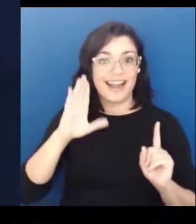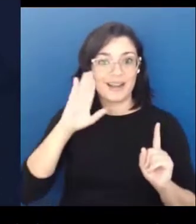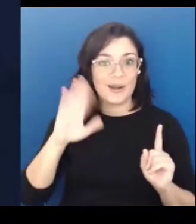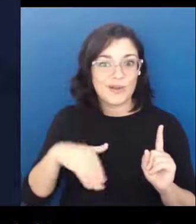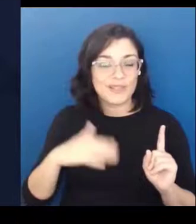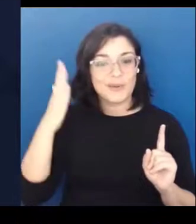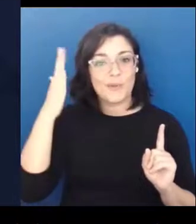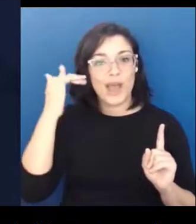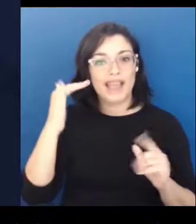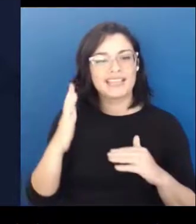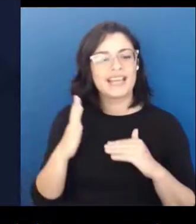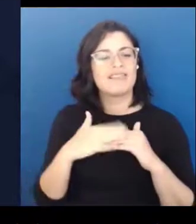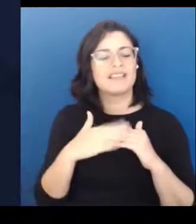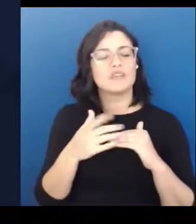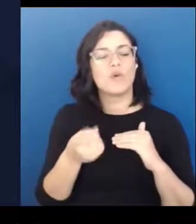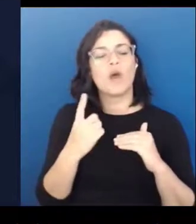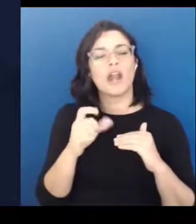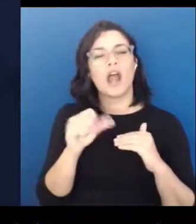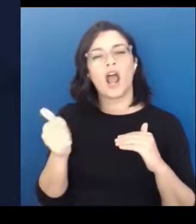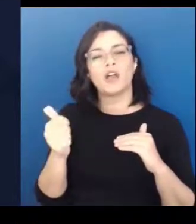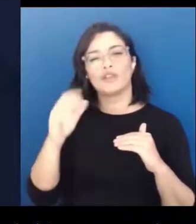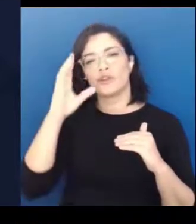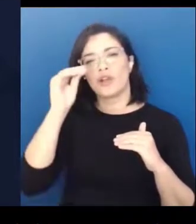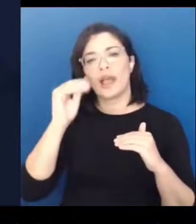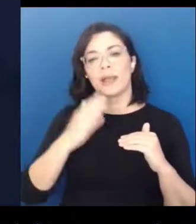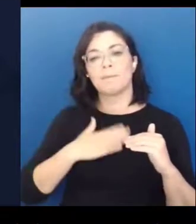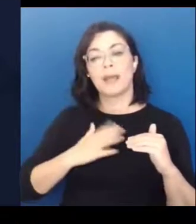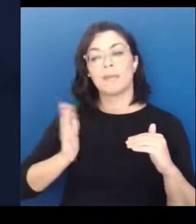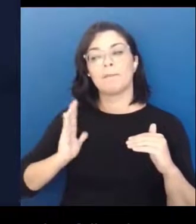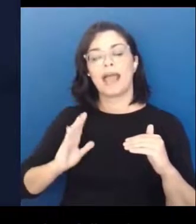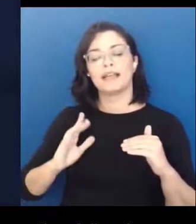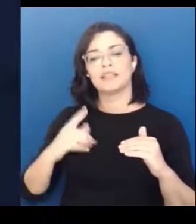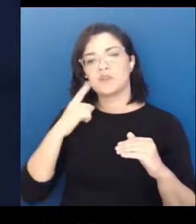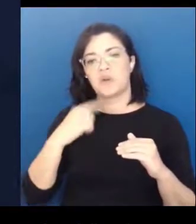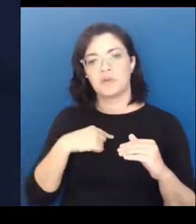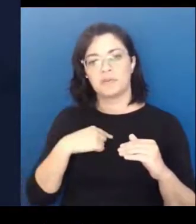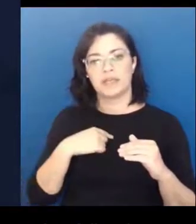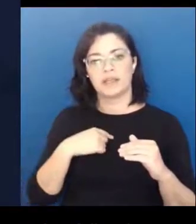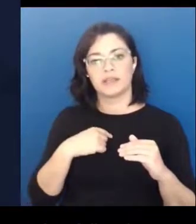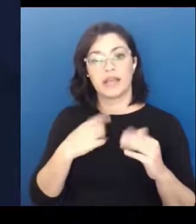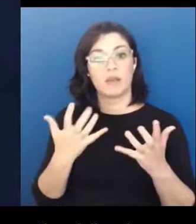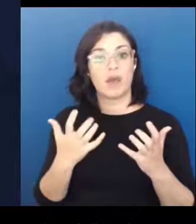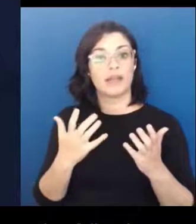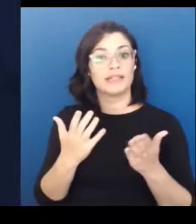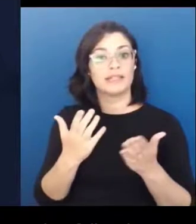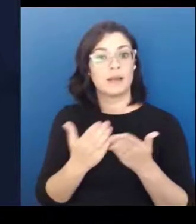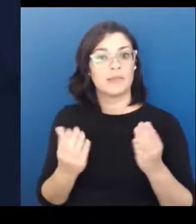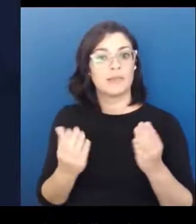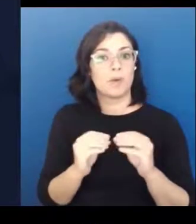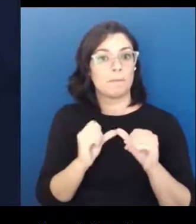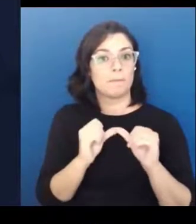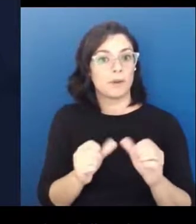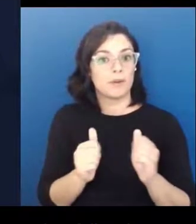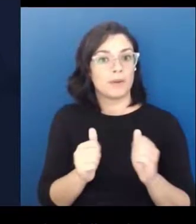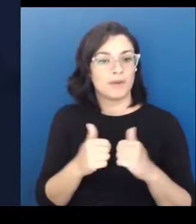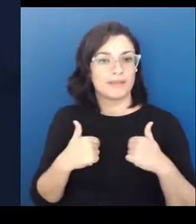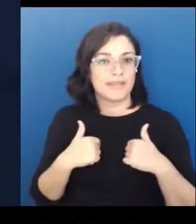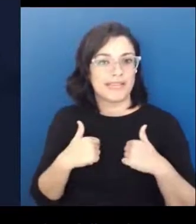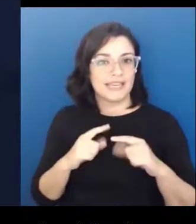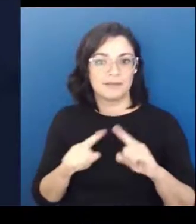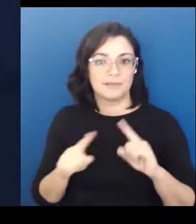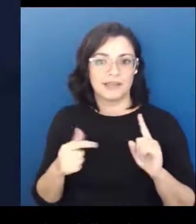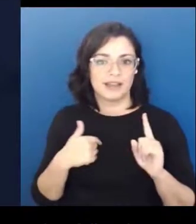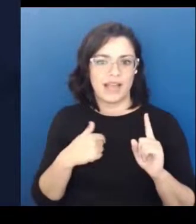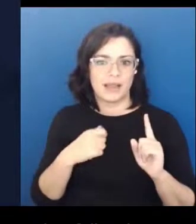my past indicated that he wanted something more permanent with me, but I'm just not sure that I heard him correctly. So